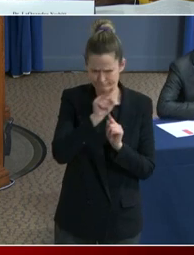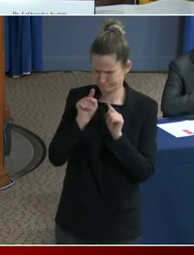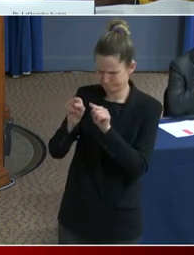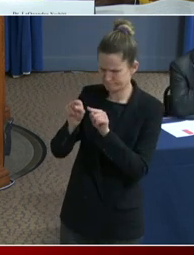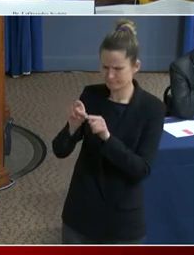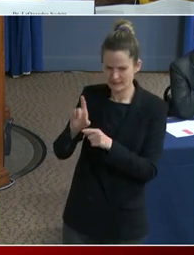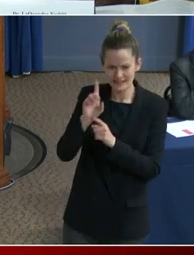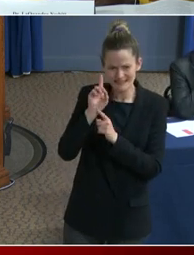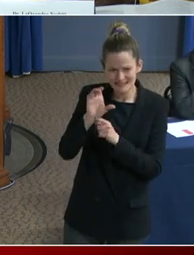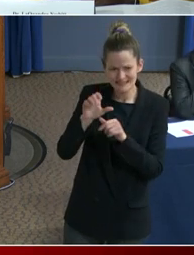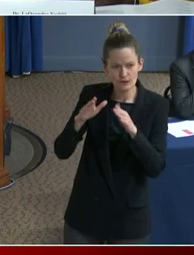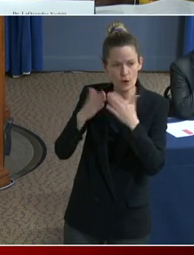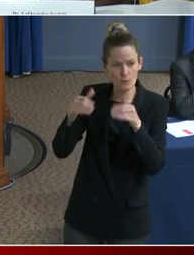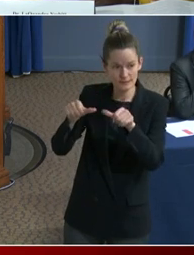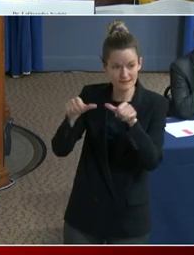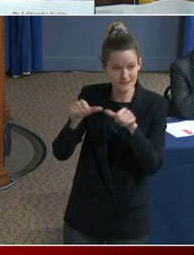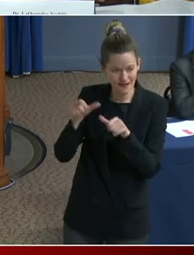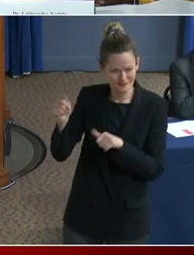coronavirus.dc.gov/testing.